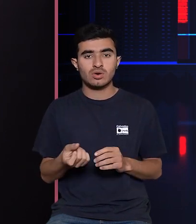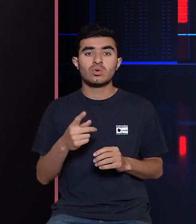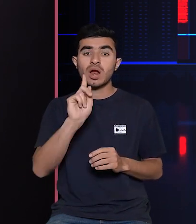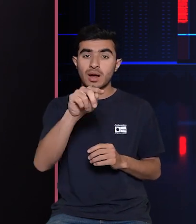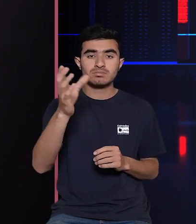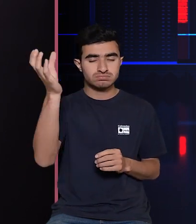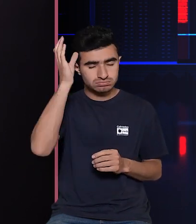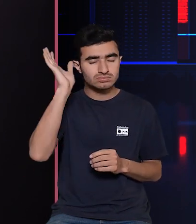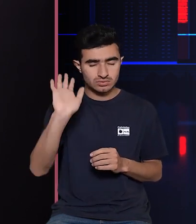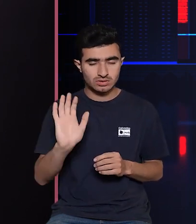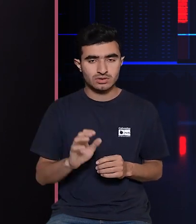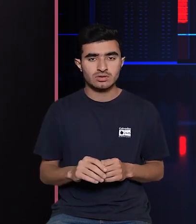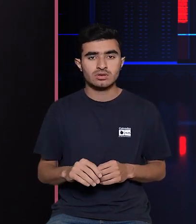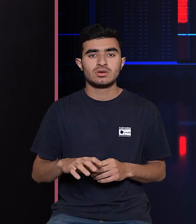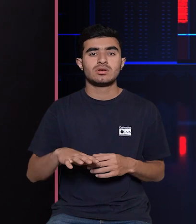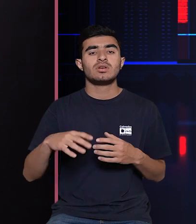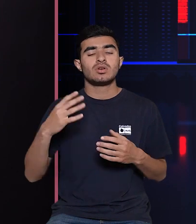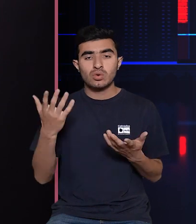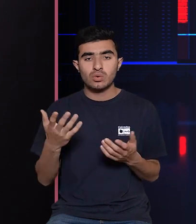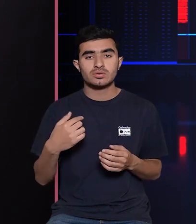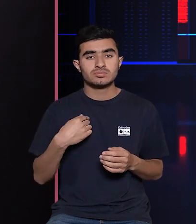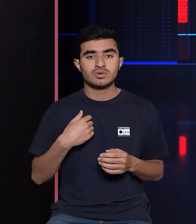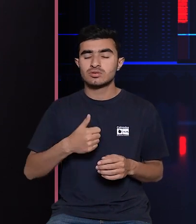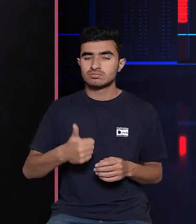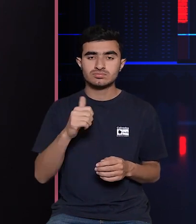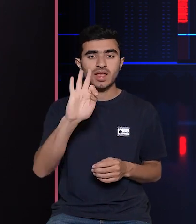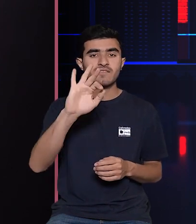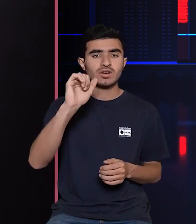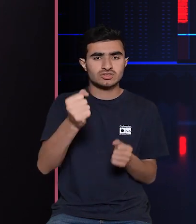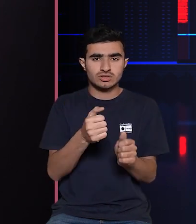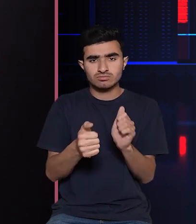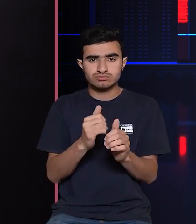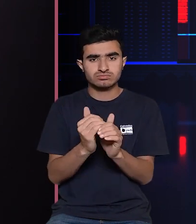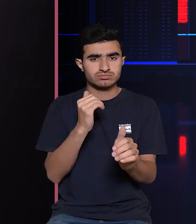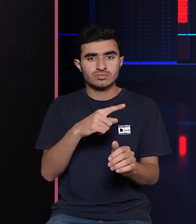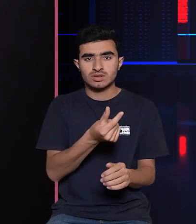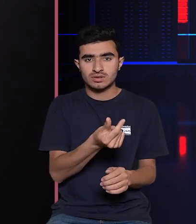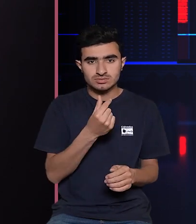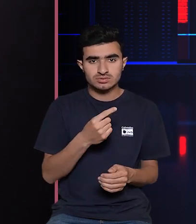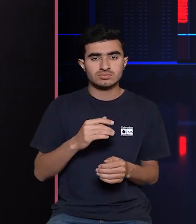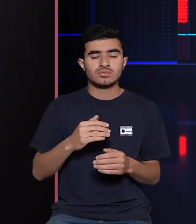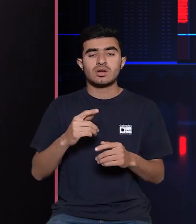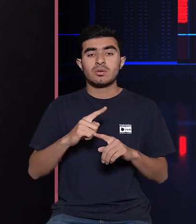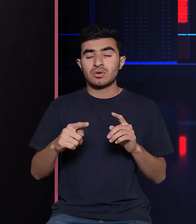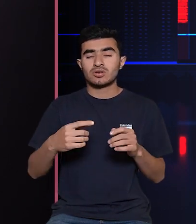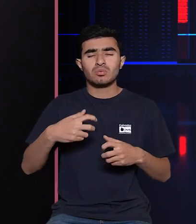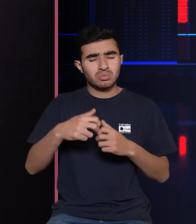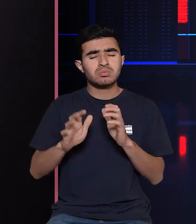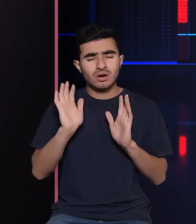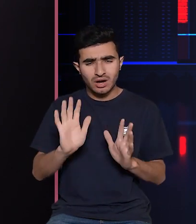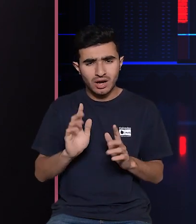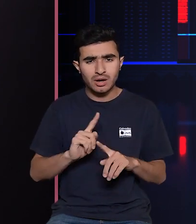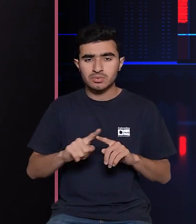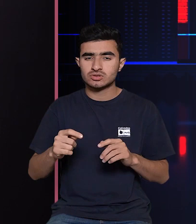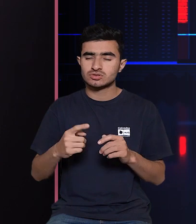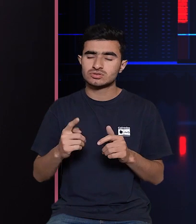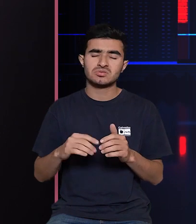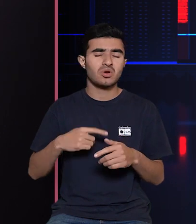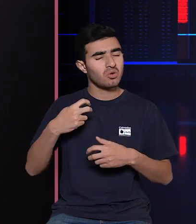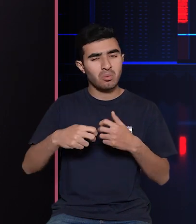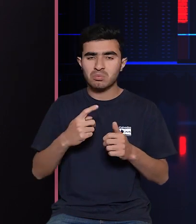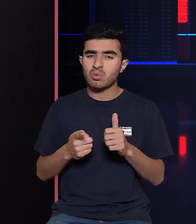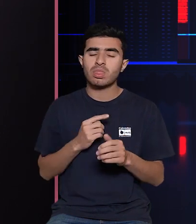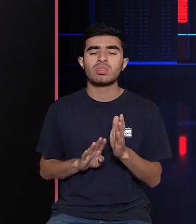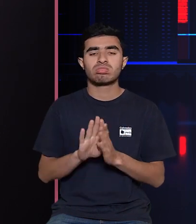too. As my favorite F1 driver Lewis Hamilton said, still we rise. We have hardships in life, we